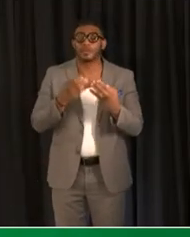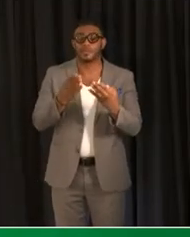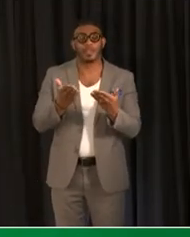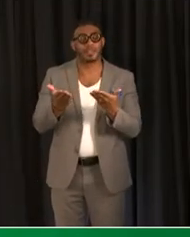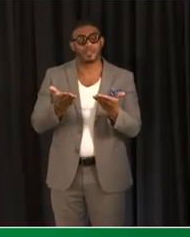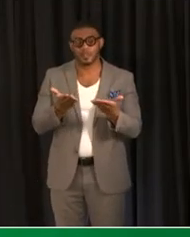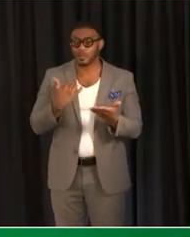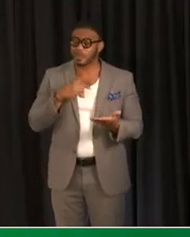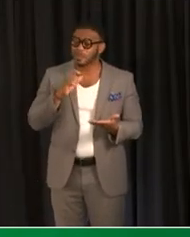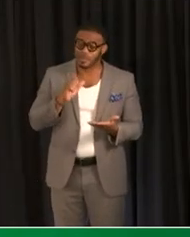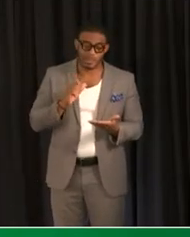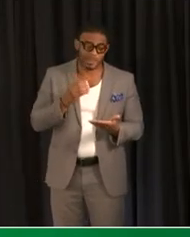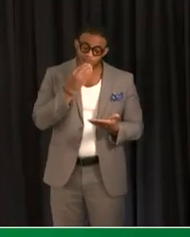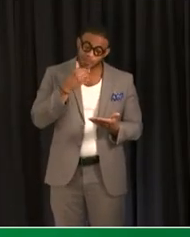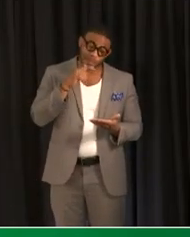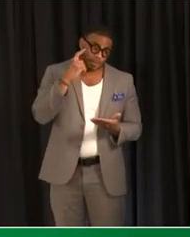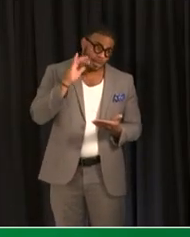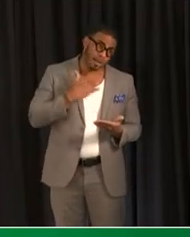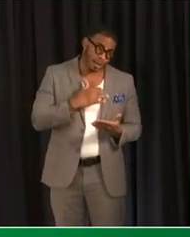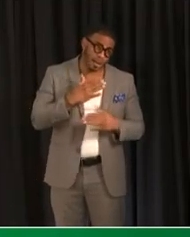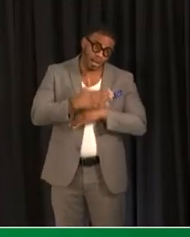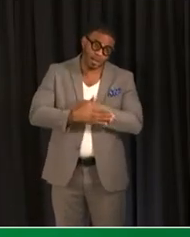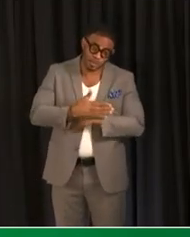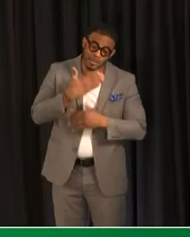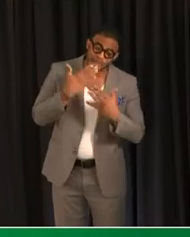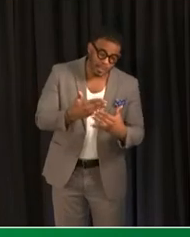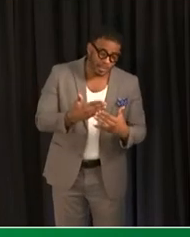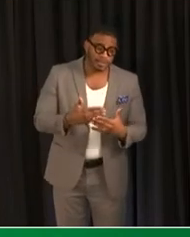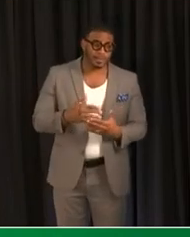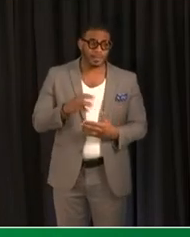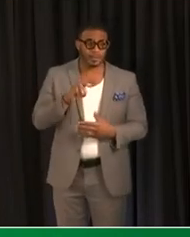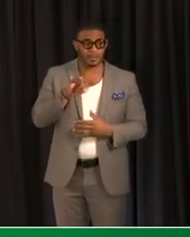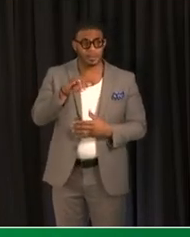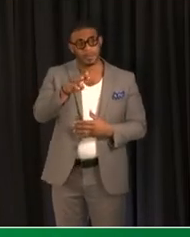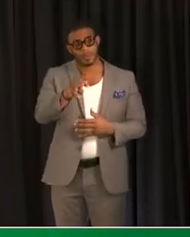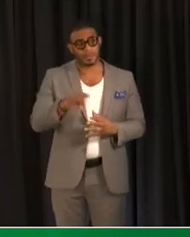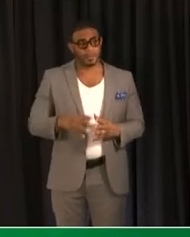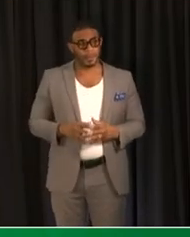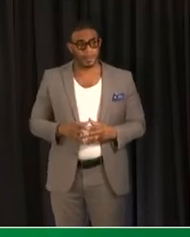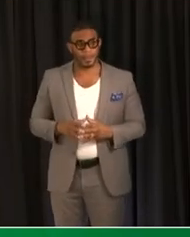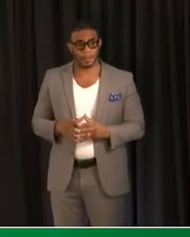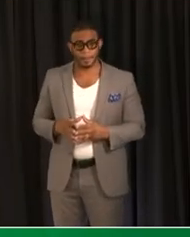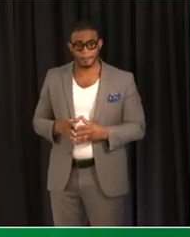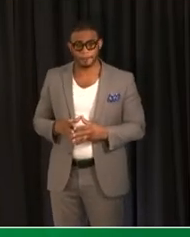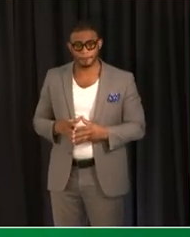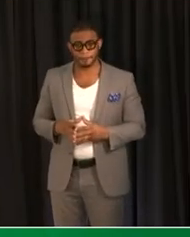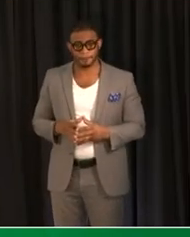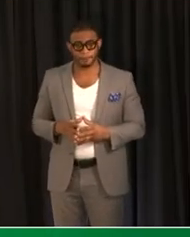continuing to provide with all those foods that we miss from our countries. Thank you, Miriam.